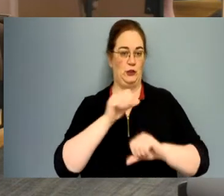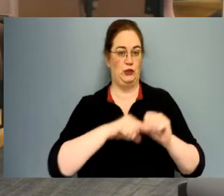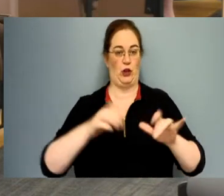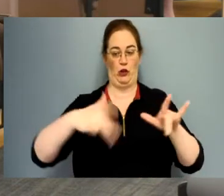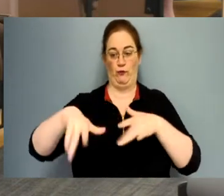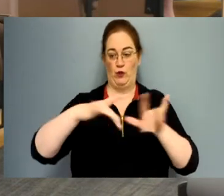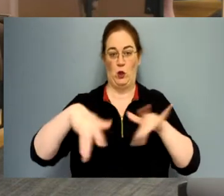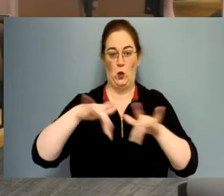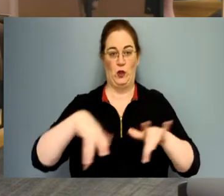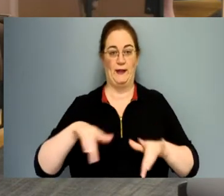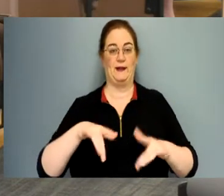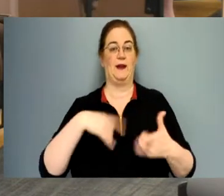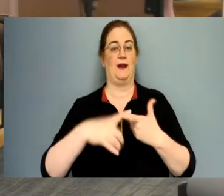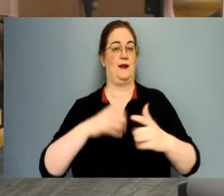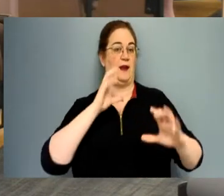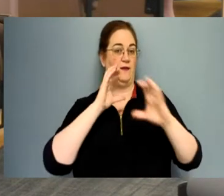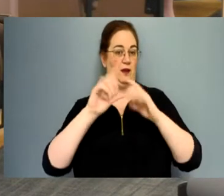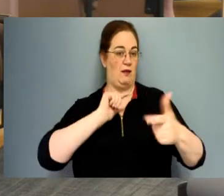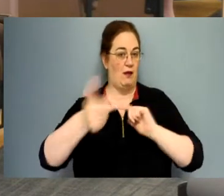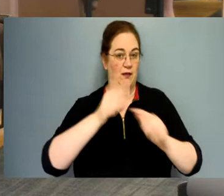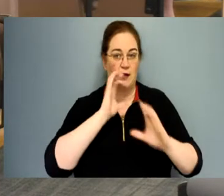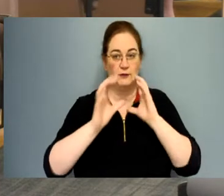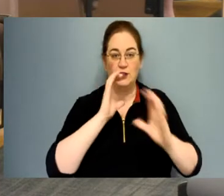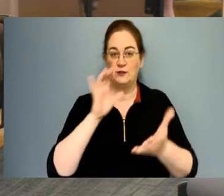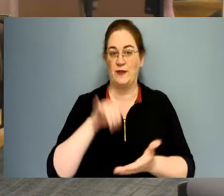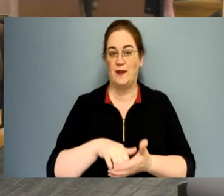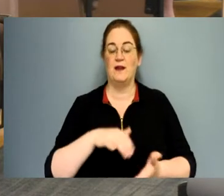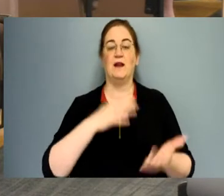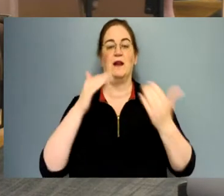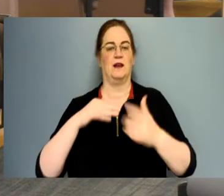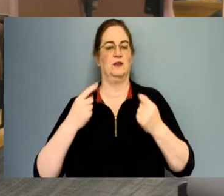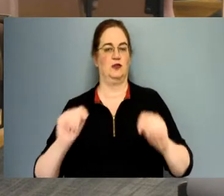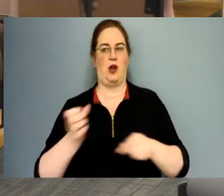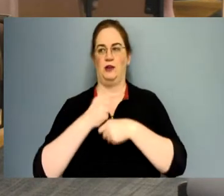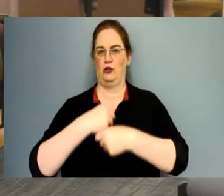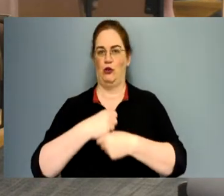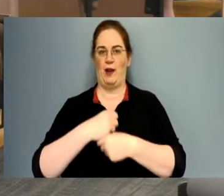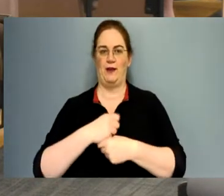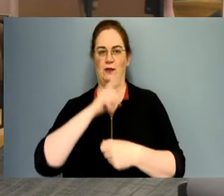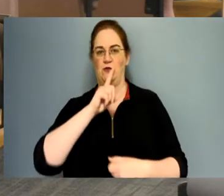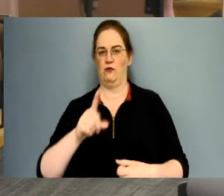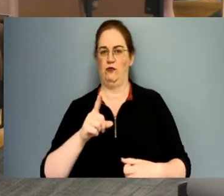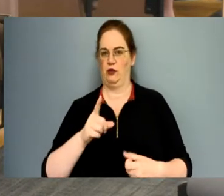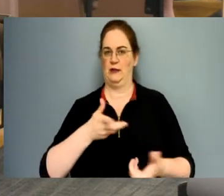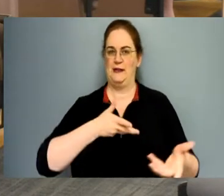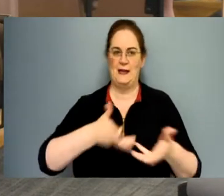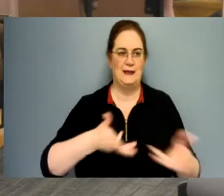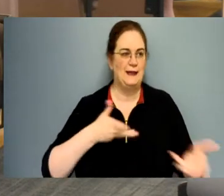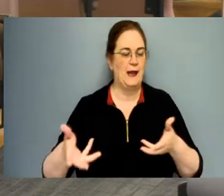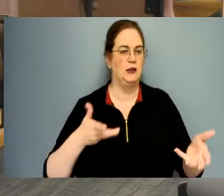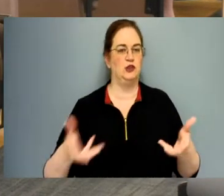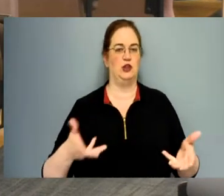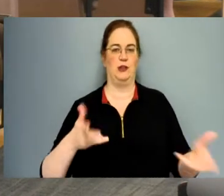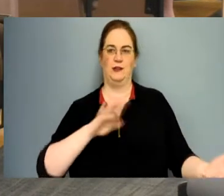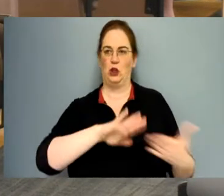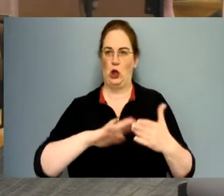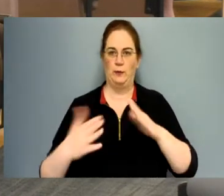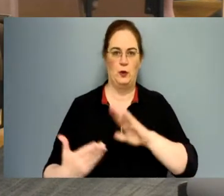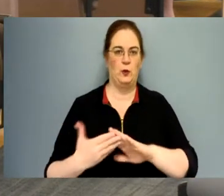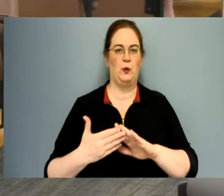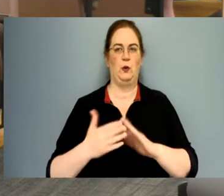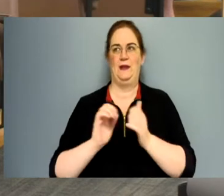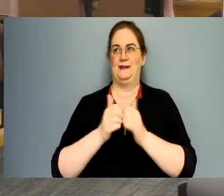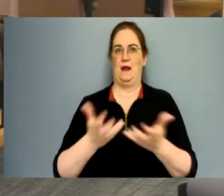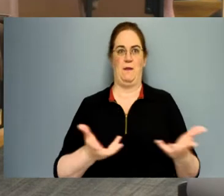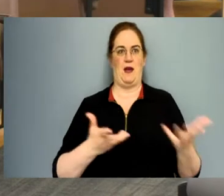recorded bits and having conversations and things like that, and trying to create a really engaging community